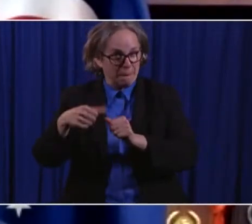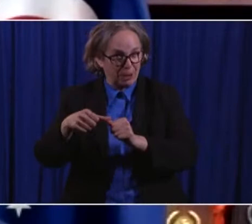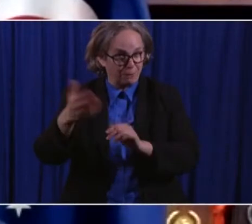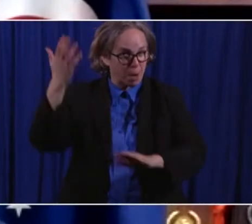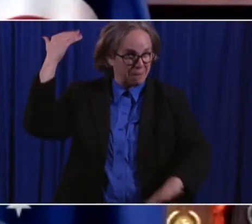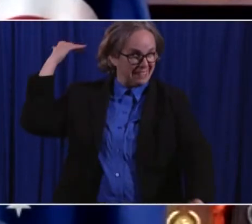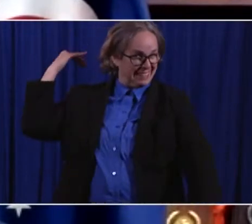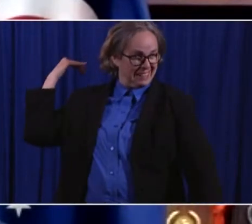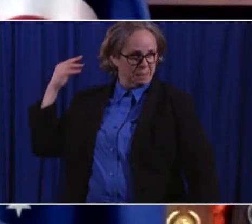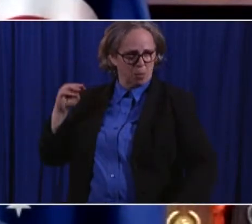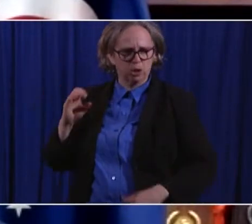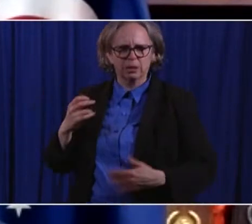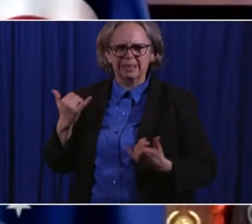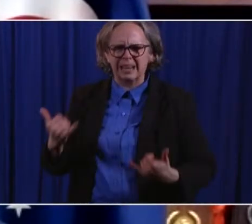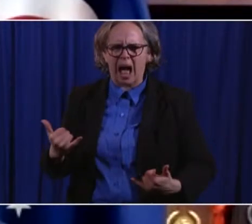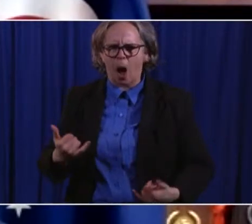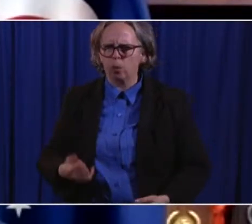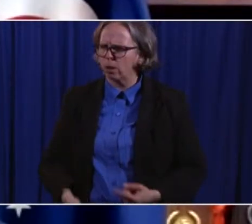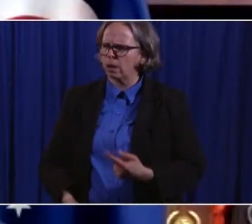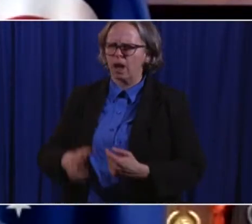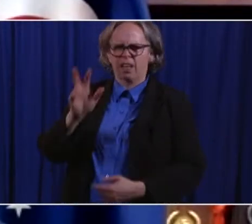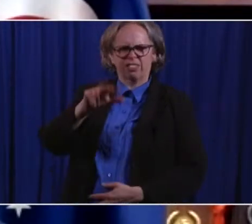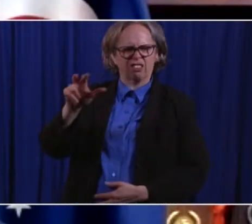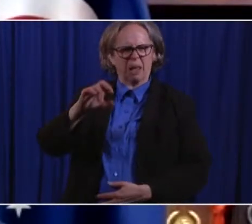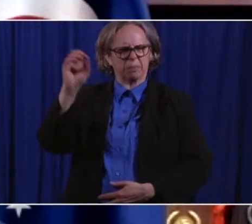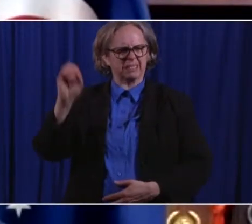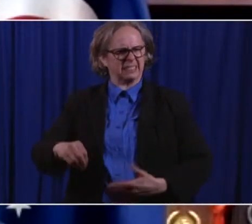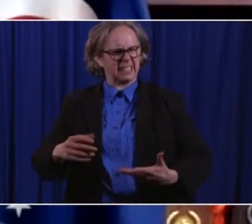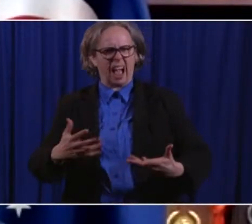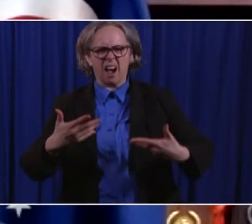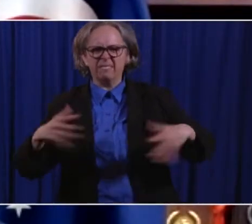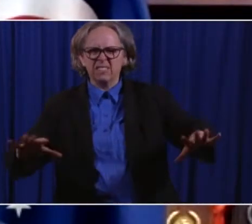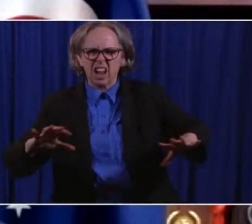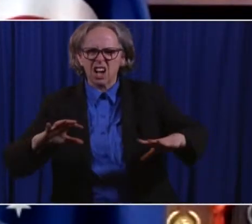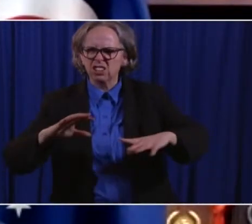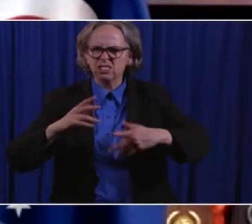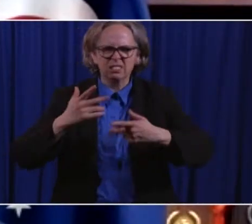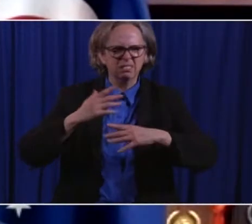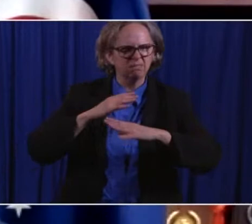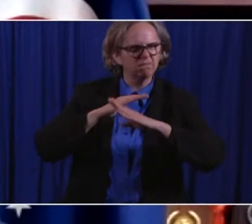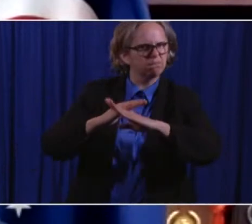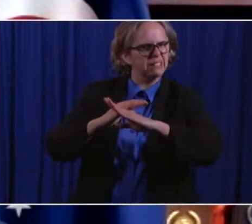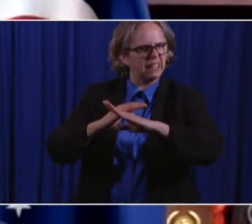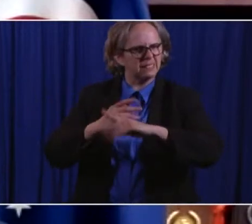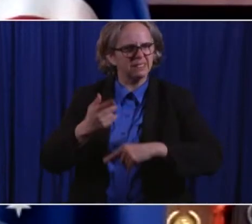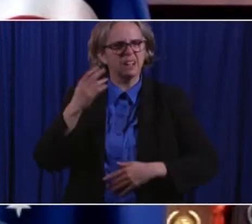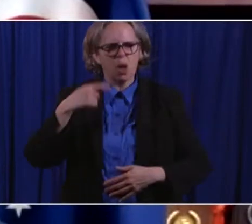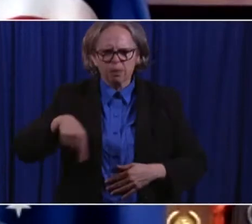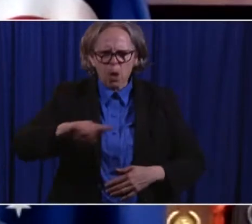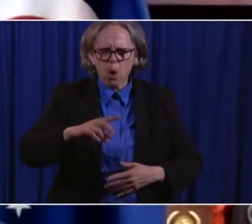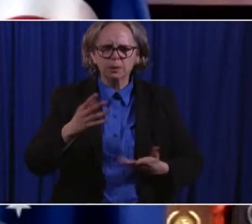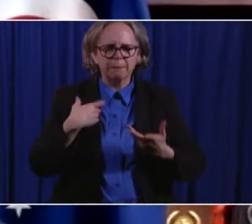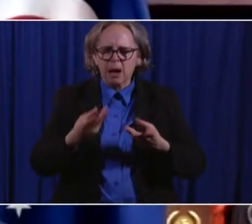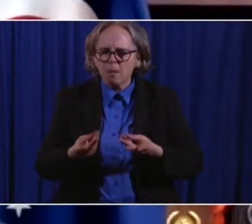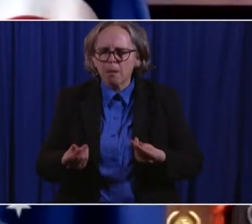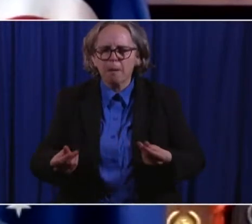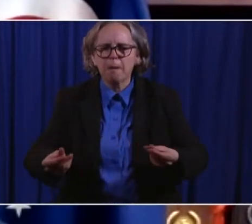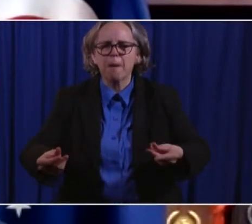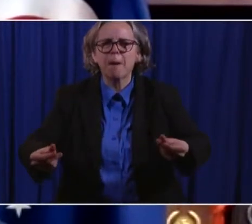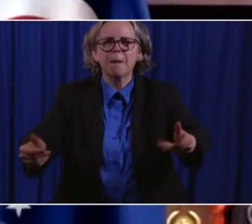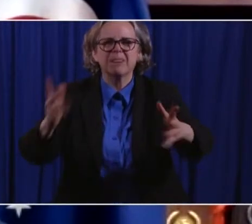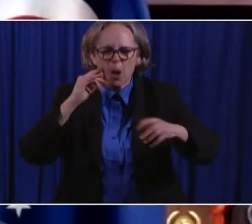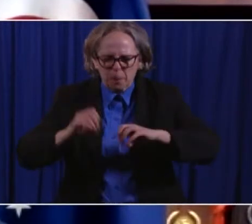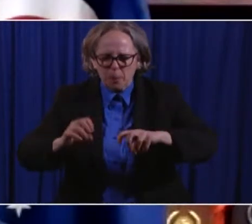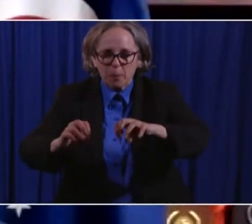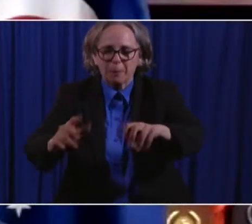this 1/3 that have been vaccinated, it's great to see we've removed more than 1/3 of those mouse traps, where we've protected people, and